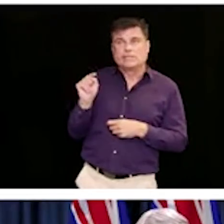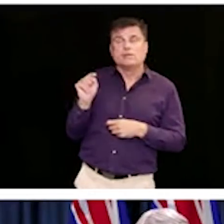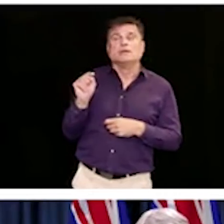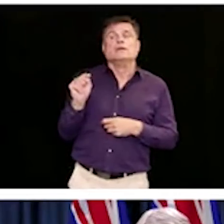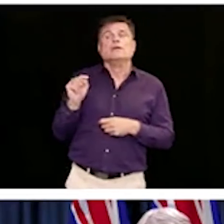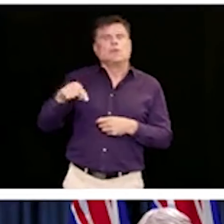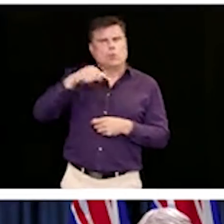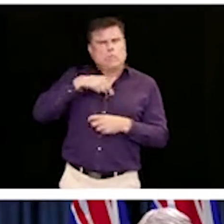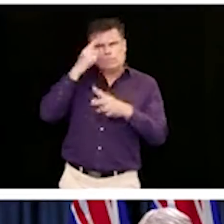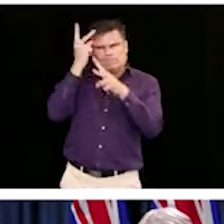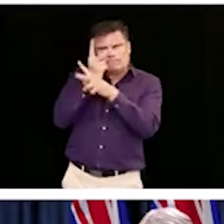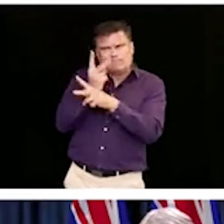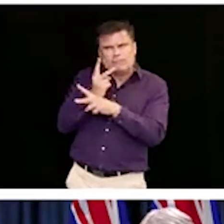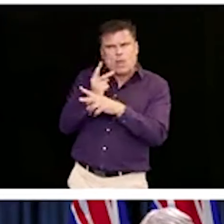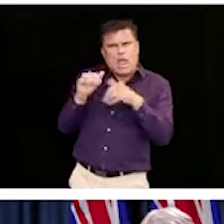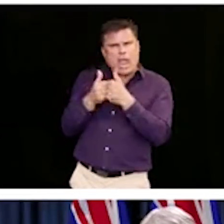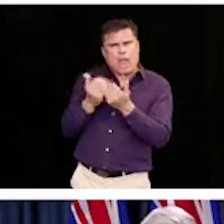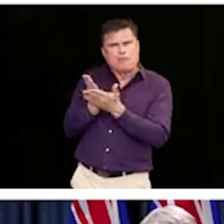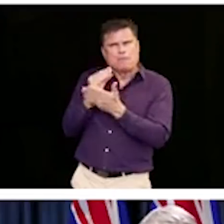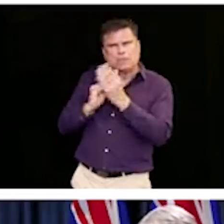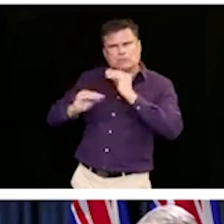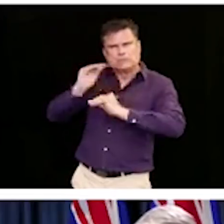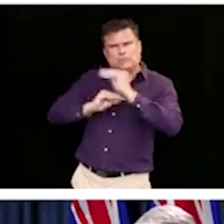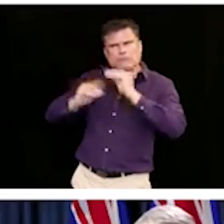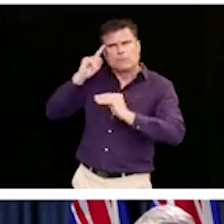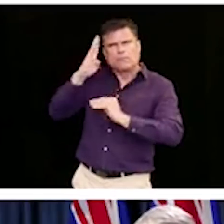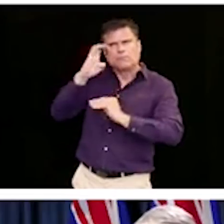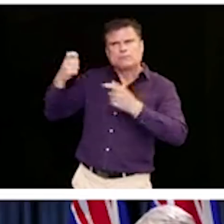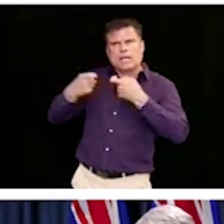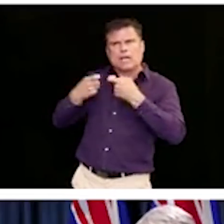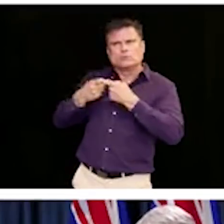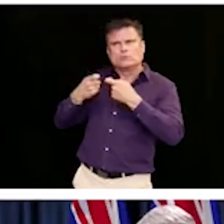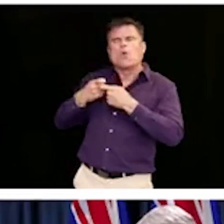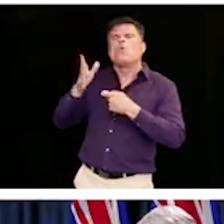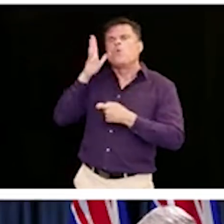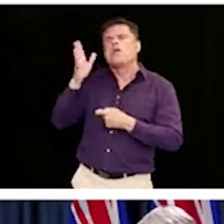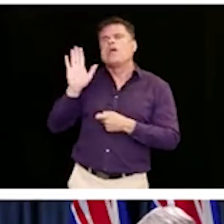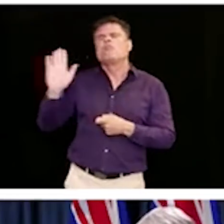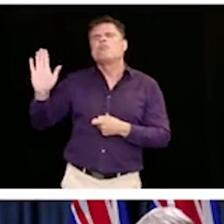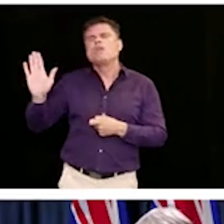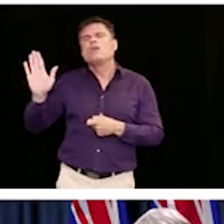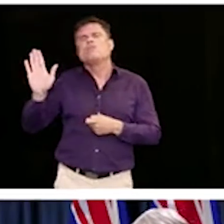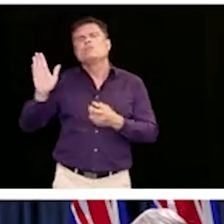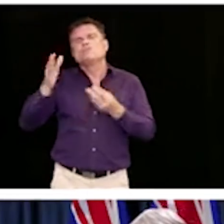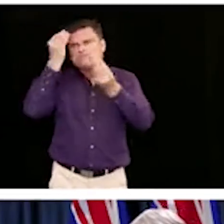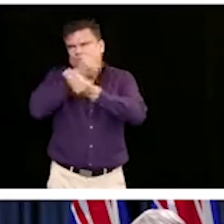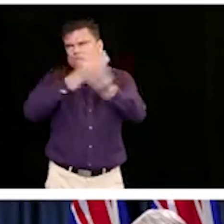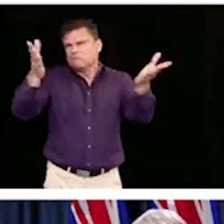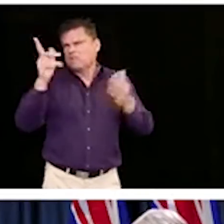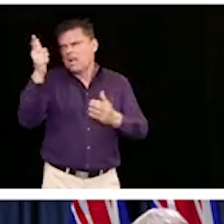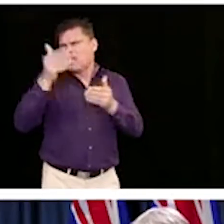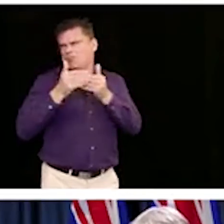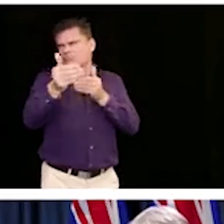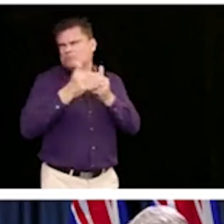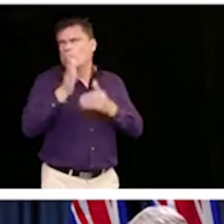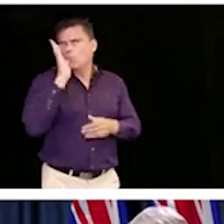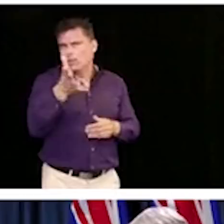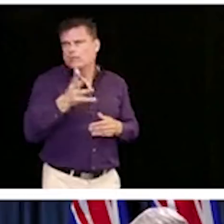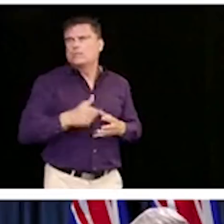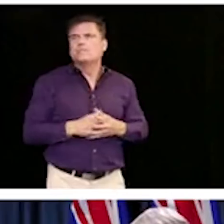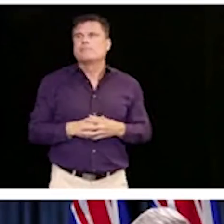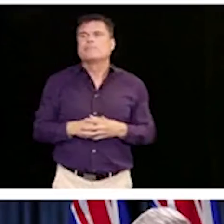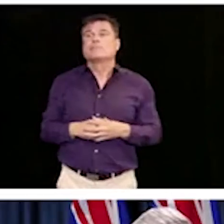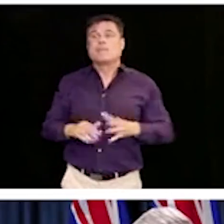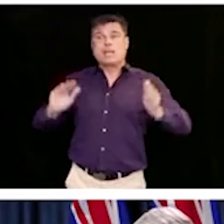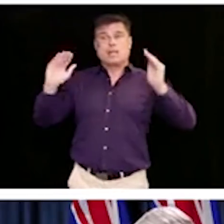of COVID-19 and the relief measures that are in place, and that will be reported in their fiscal statements. Compared to